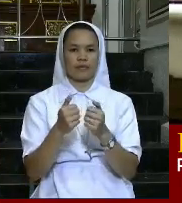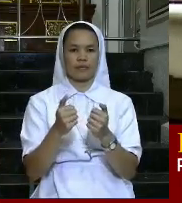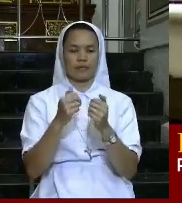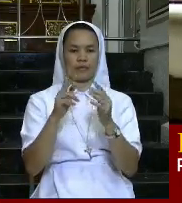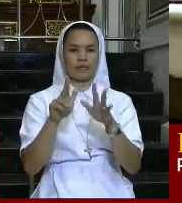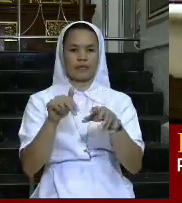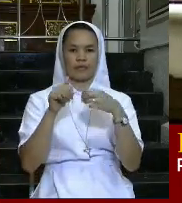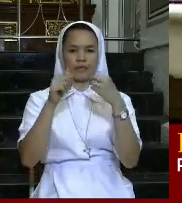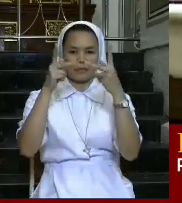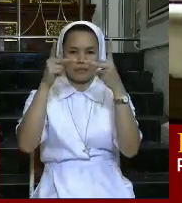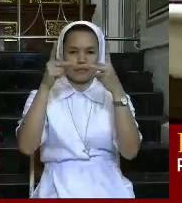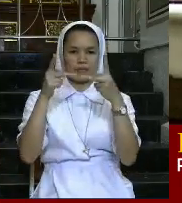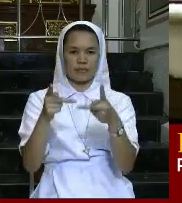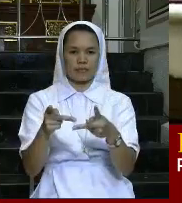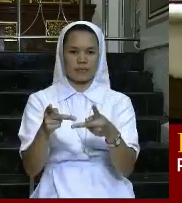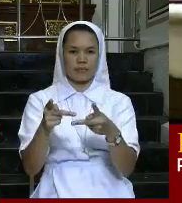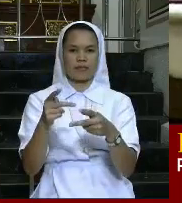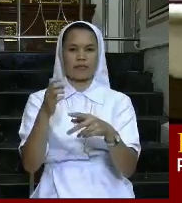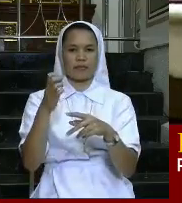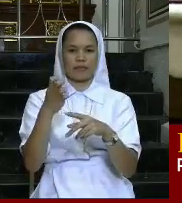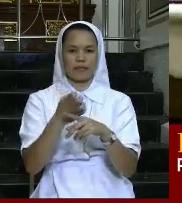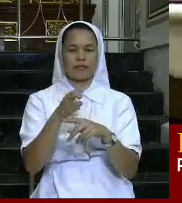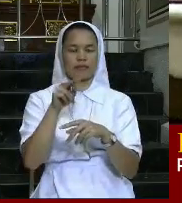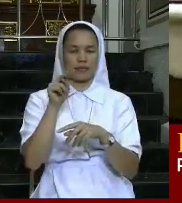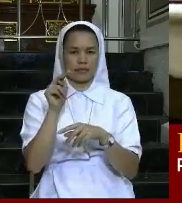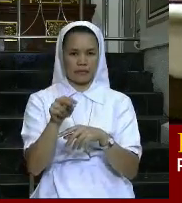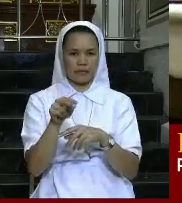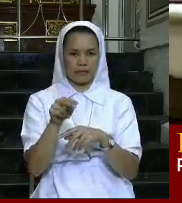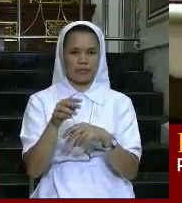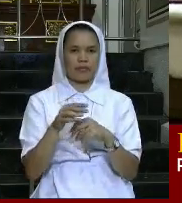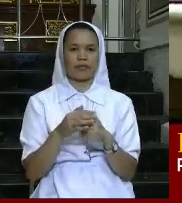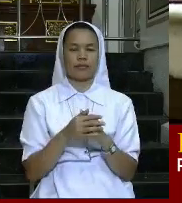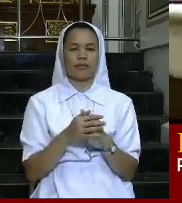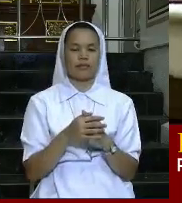present to every family through various media.